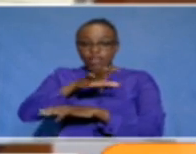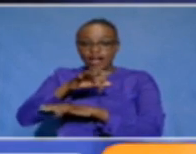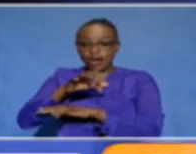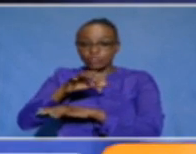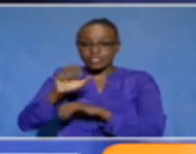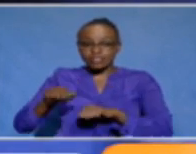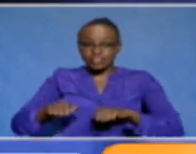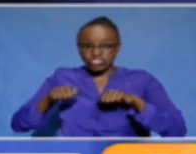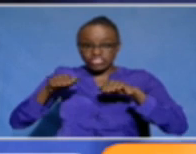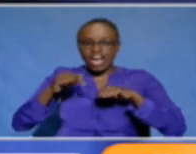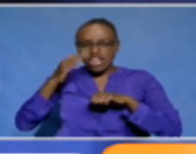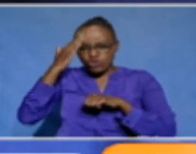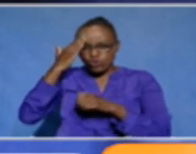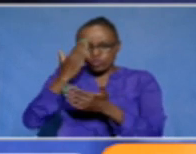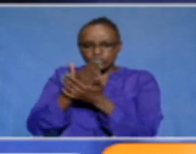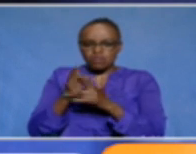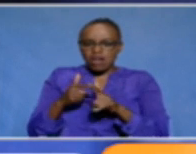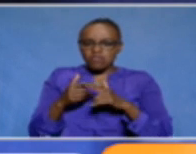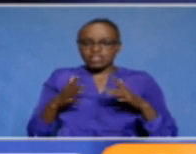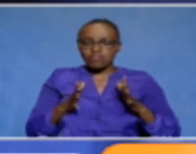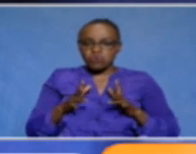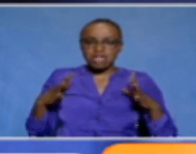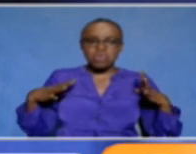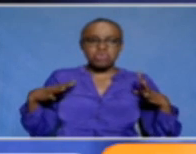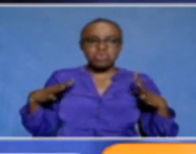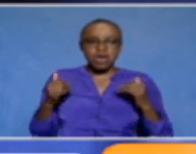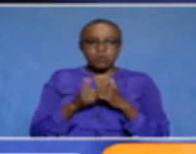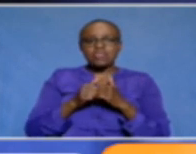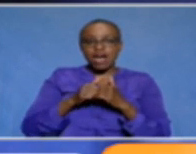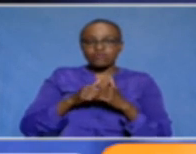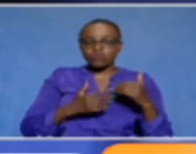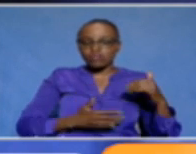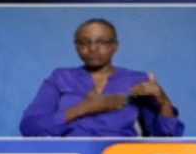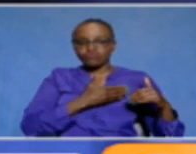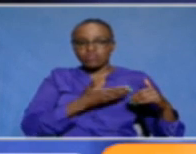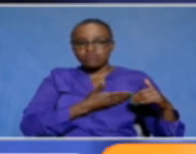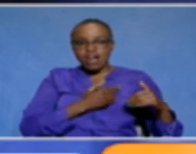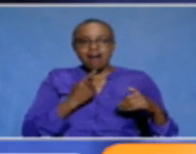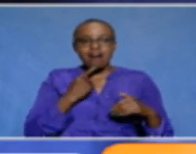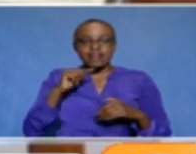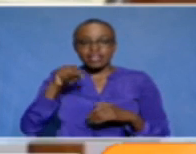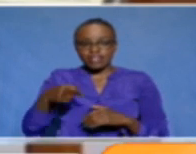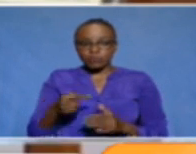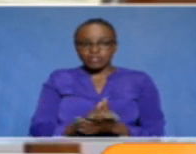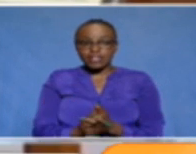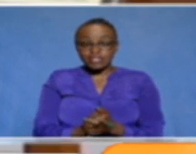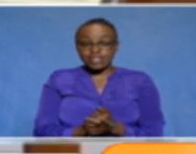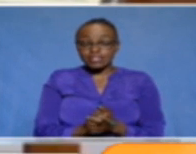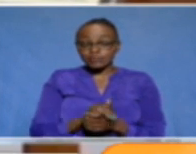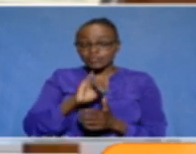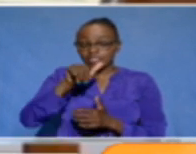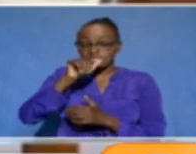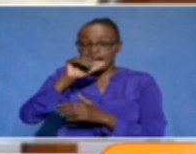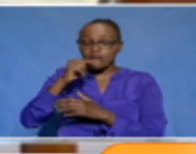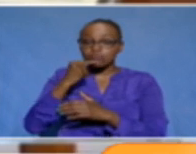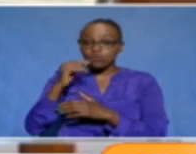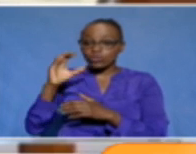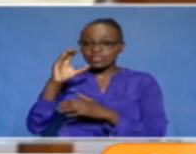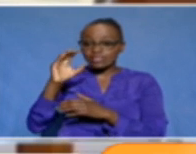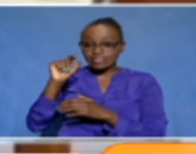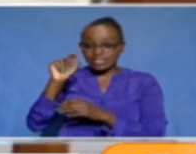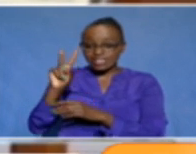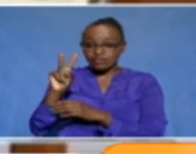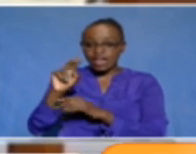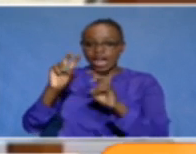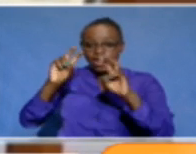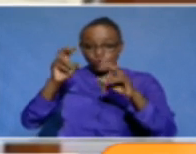chief knowingly flossed the money believed to be on the upwards of 100,000 shillings. Jacob told Citizen TV,